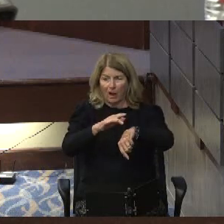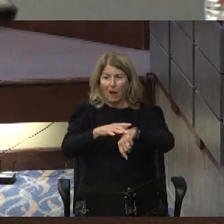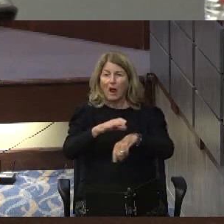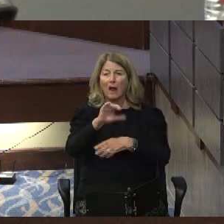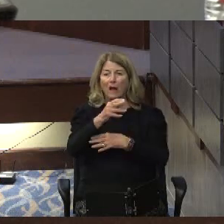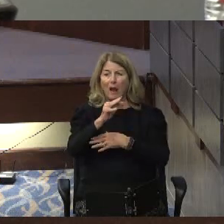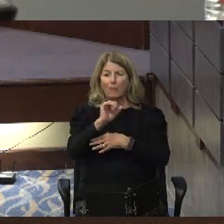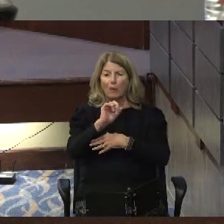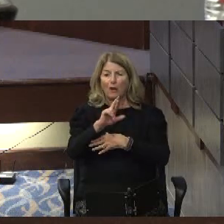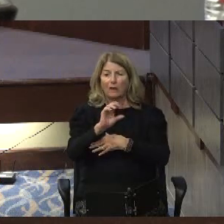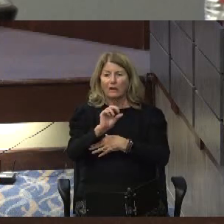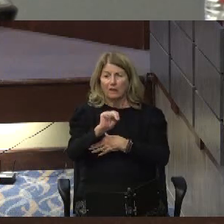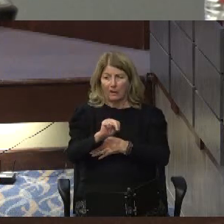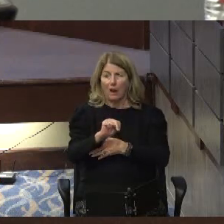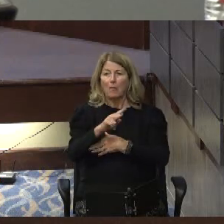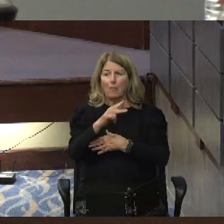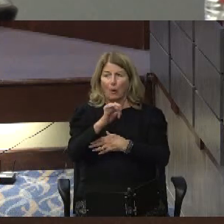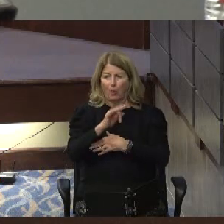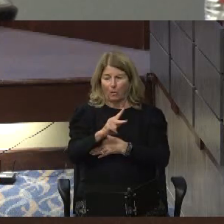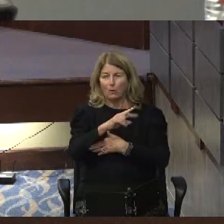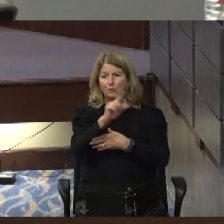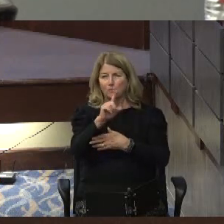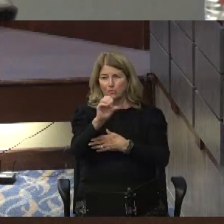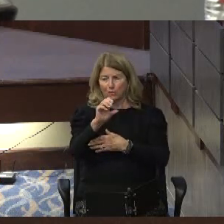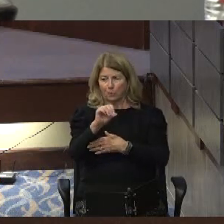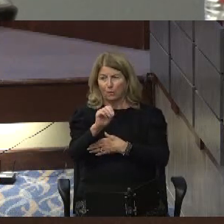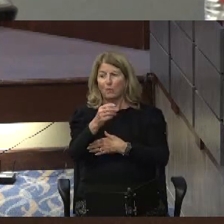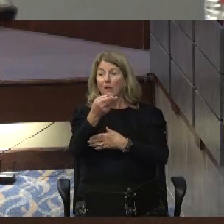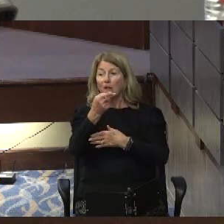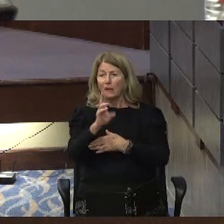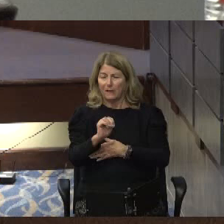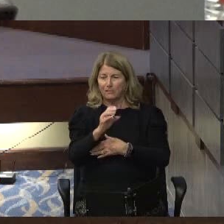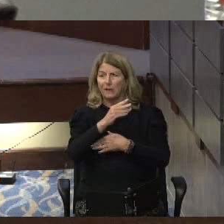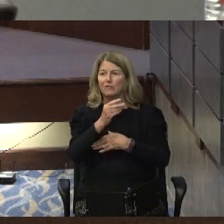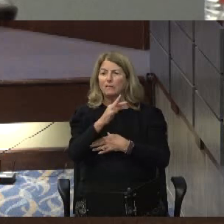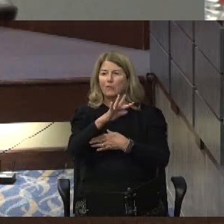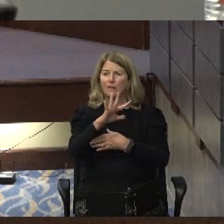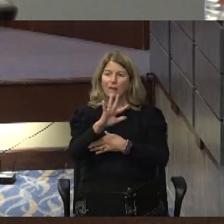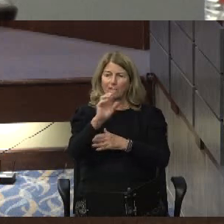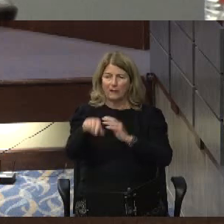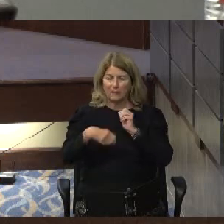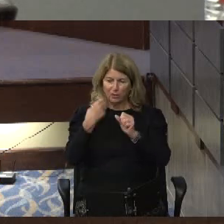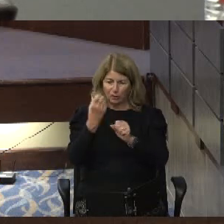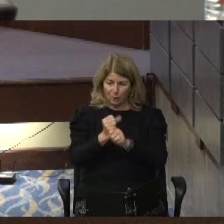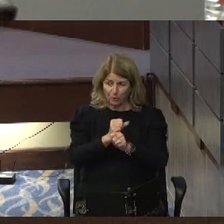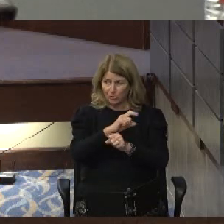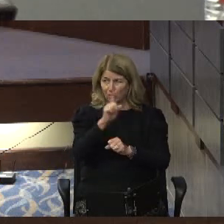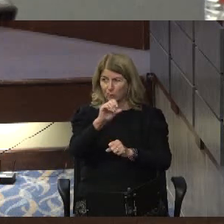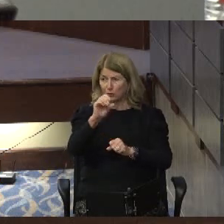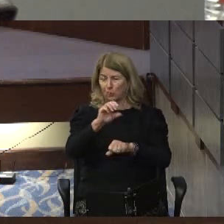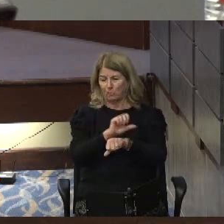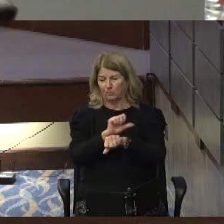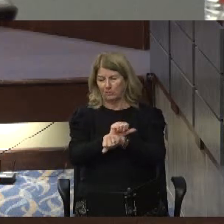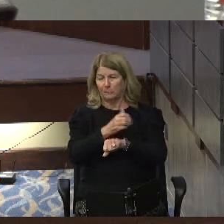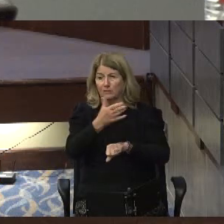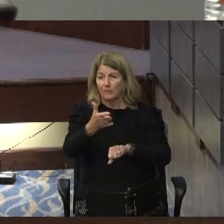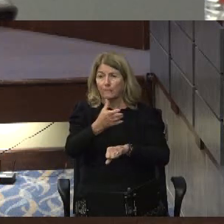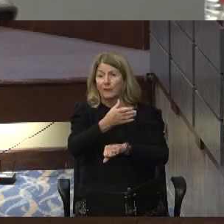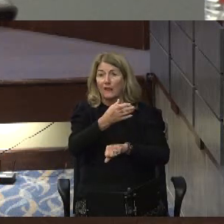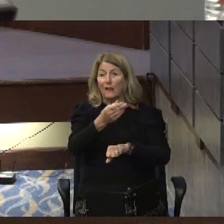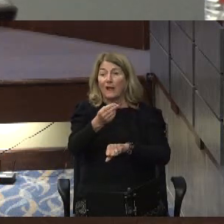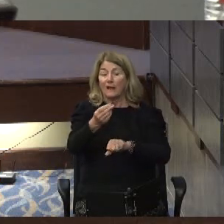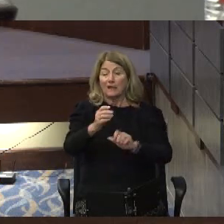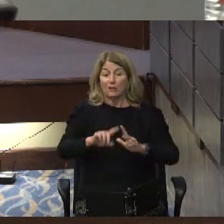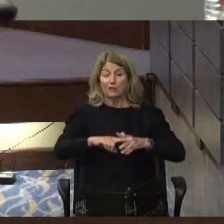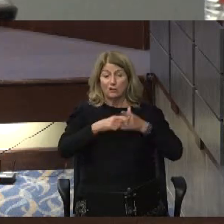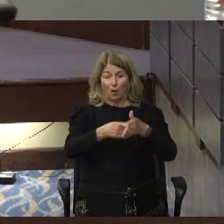city of Waco and even a few more volunteering before we started paying him. He told me earlier he started volunteering at the